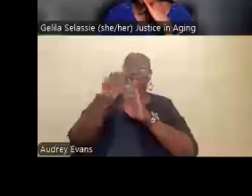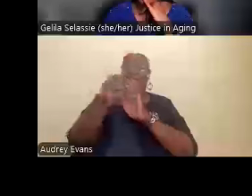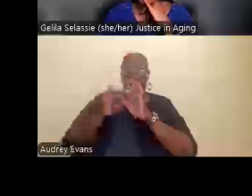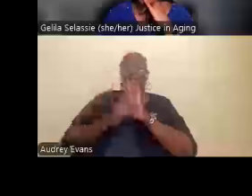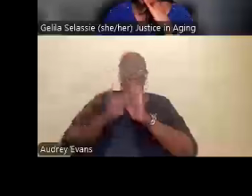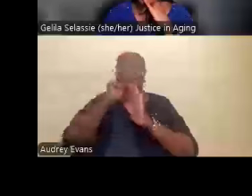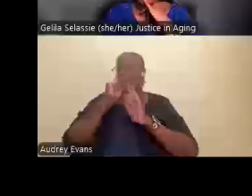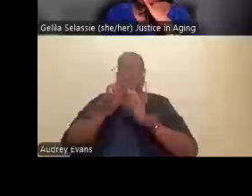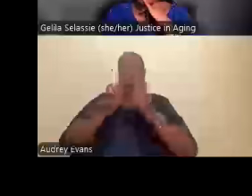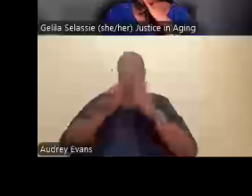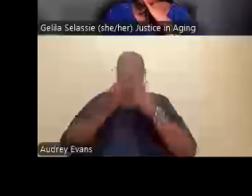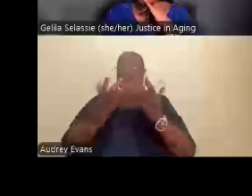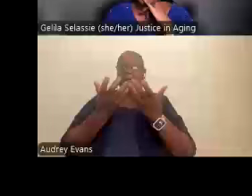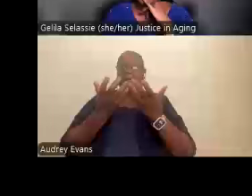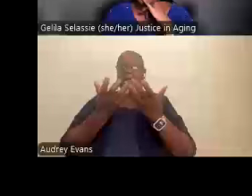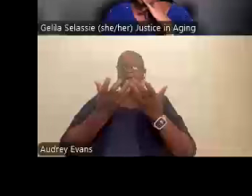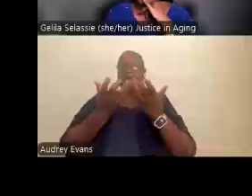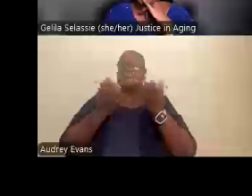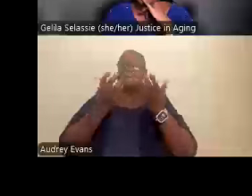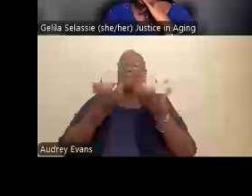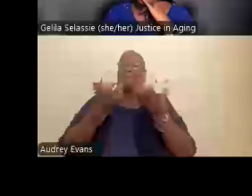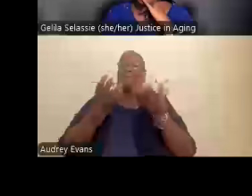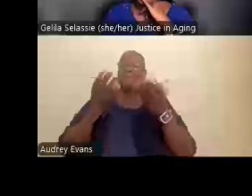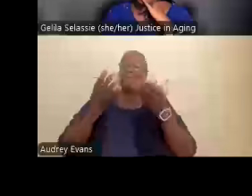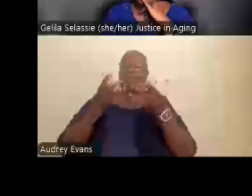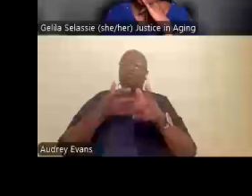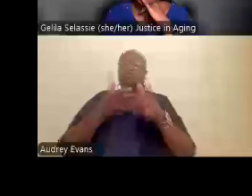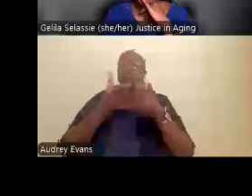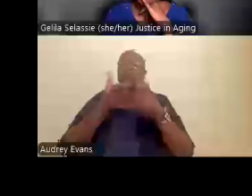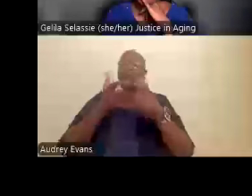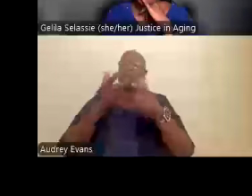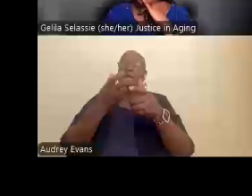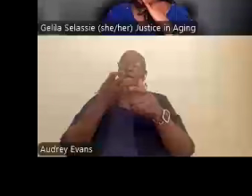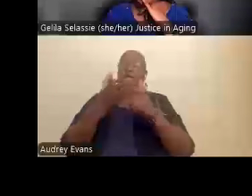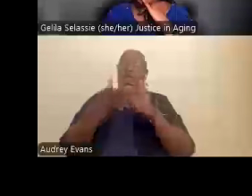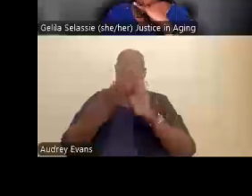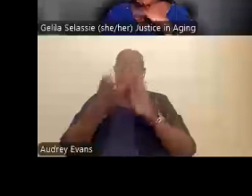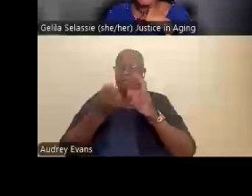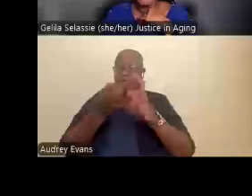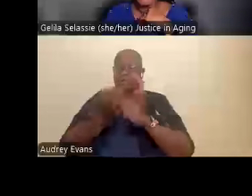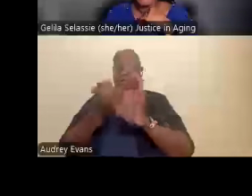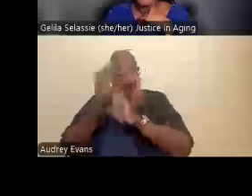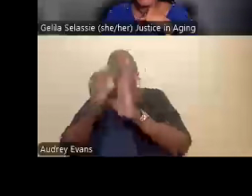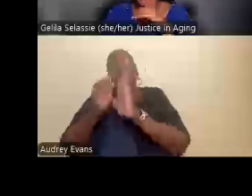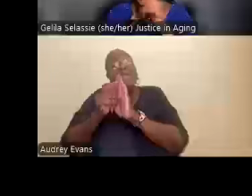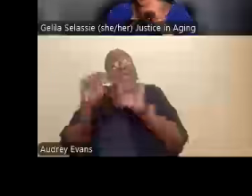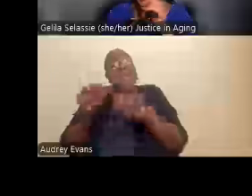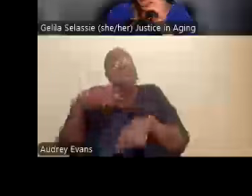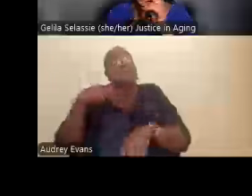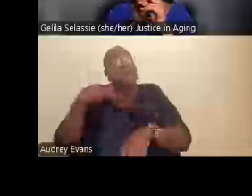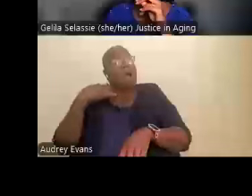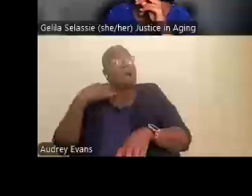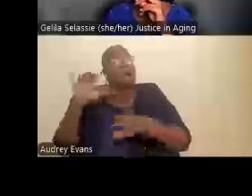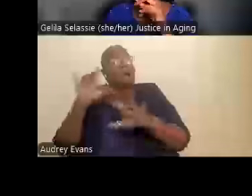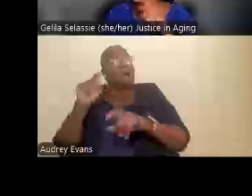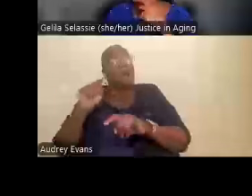implement many of the provisions in the streamlining rule for several years. States can do so voluntarily, but they are not required